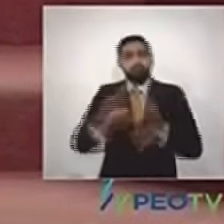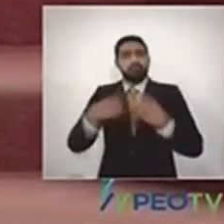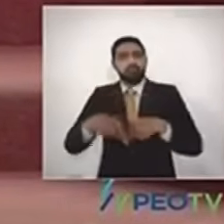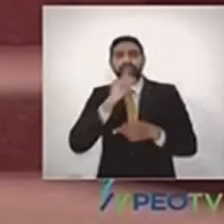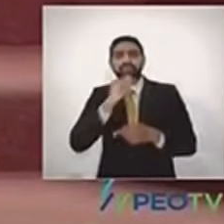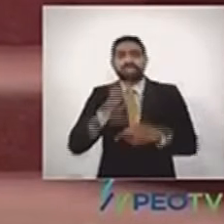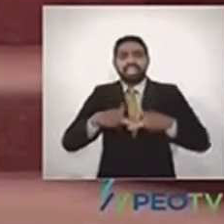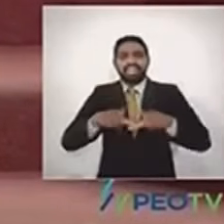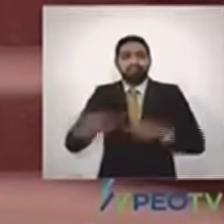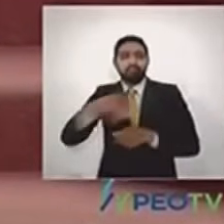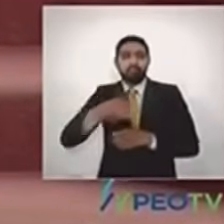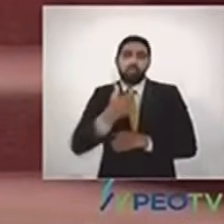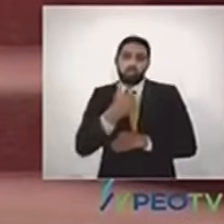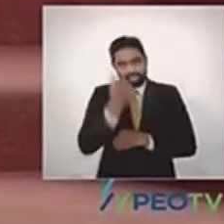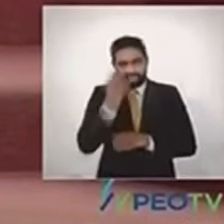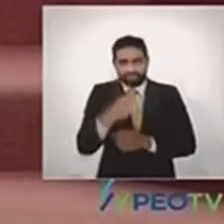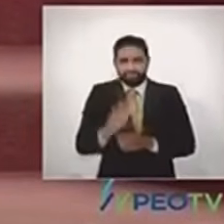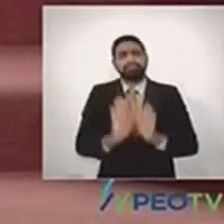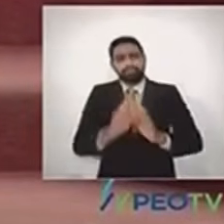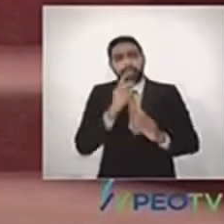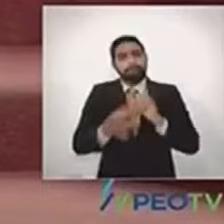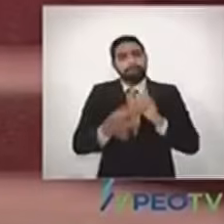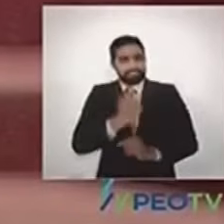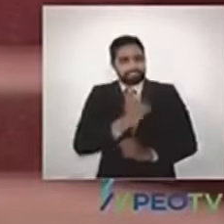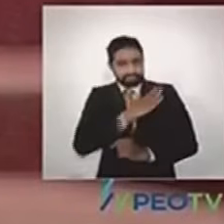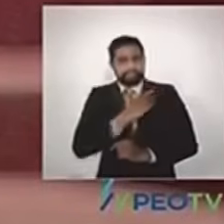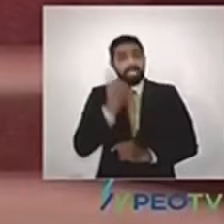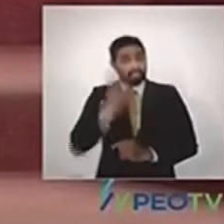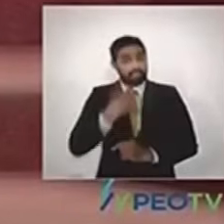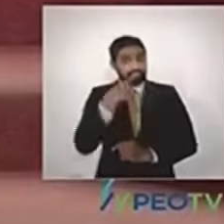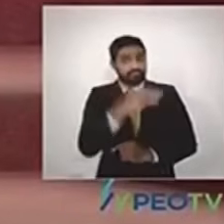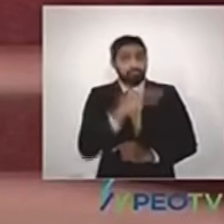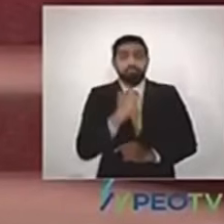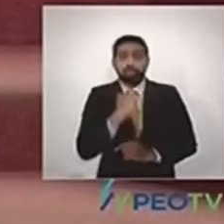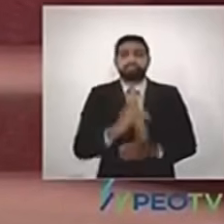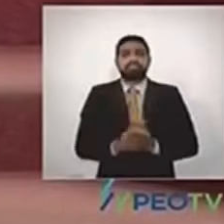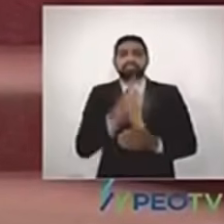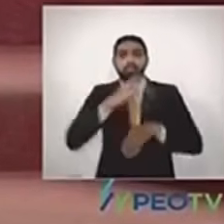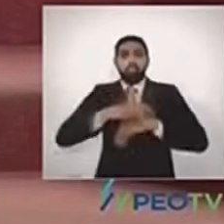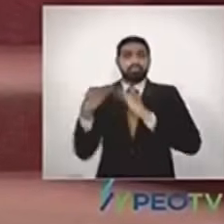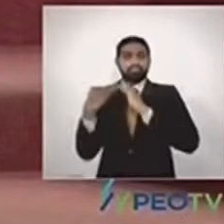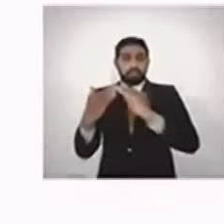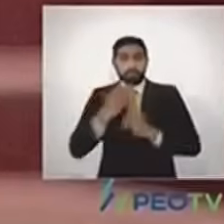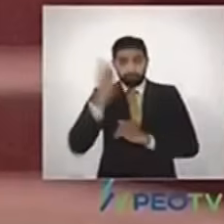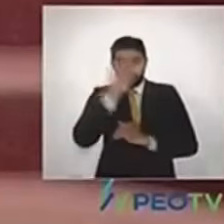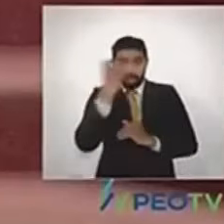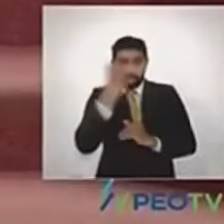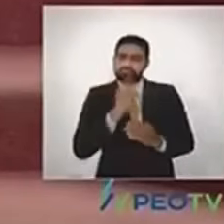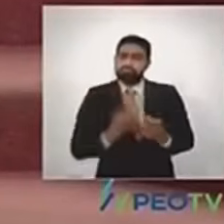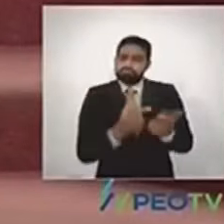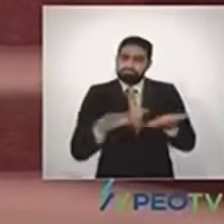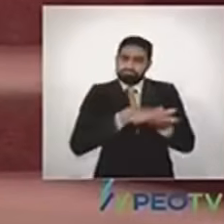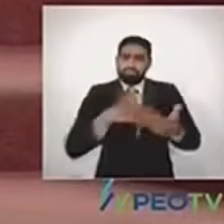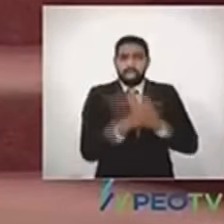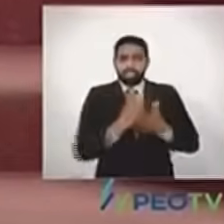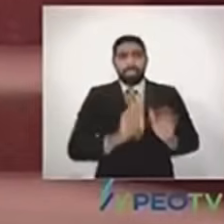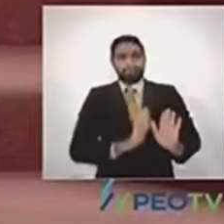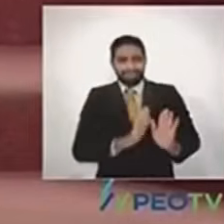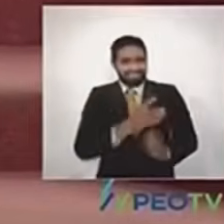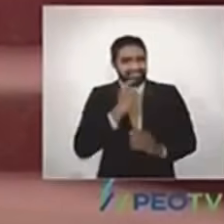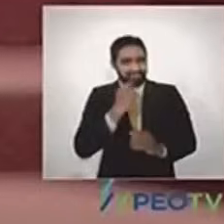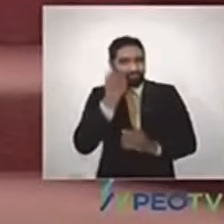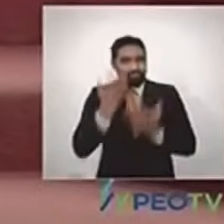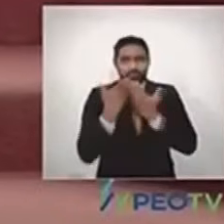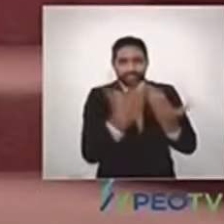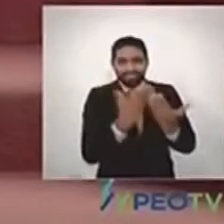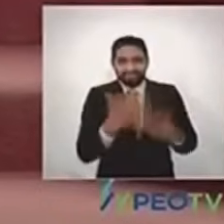hospital, he instructed authorities to make the hospital fully operational in 3 months. It is with regret that I have to note that the general